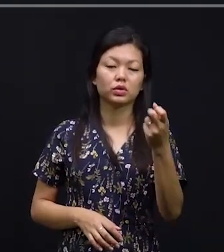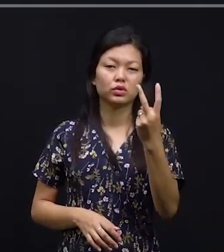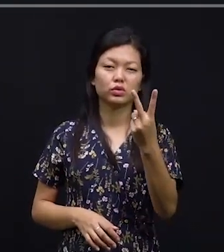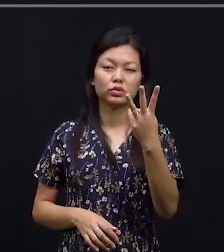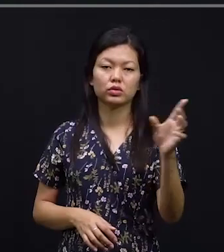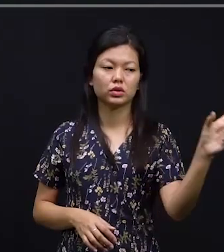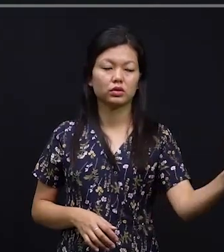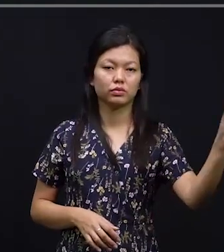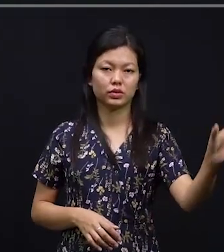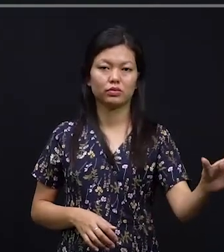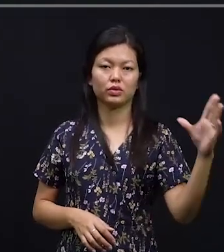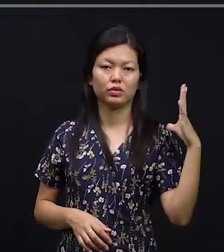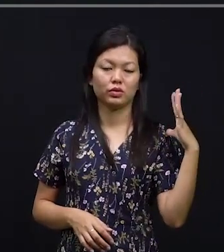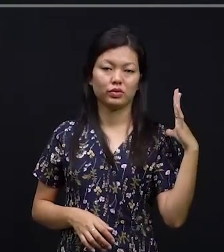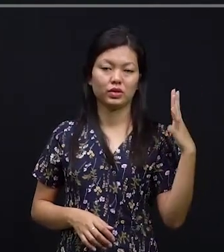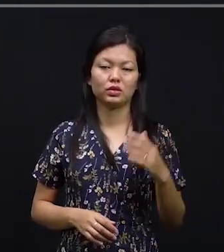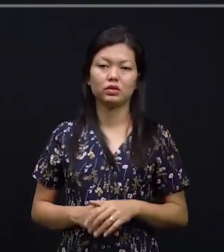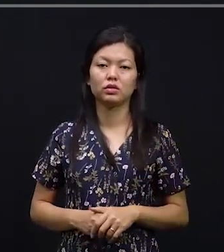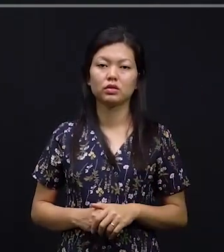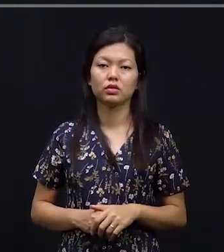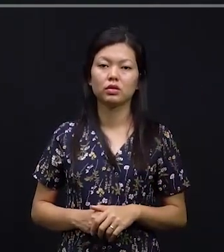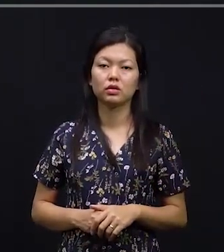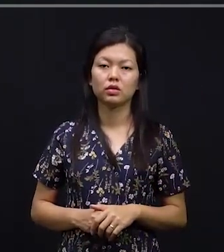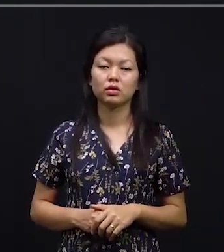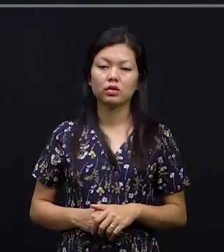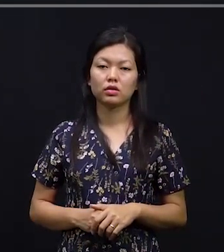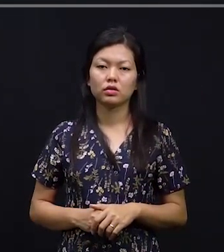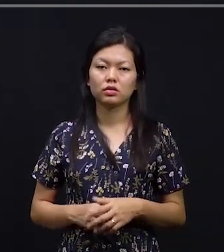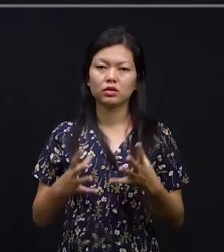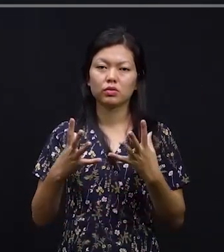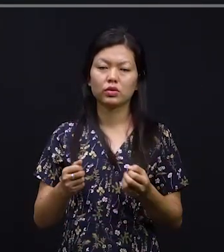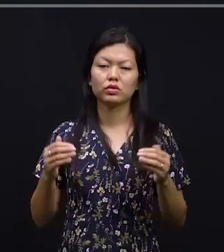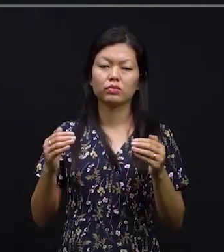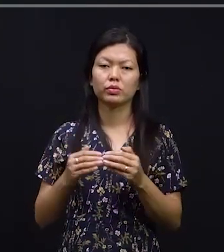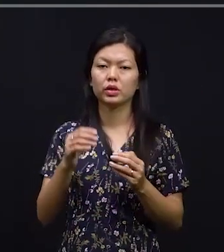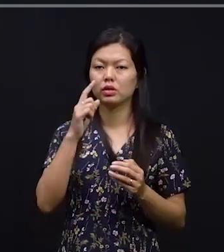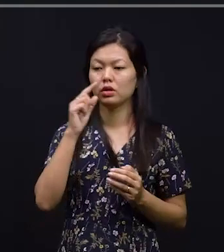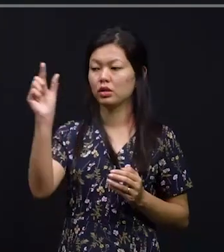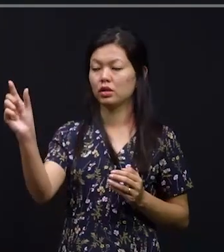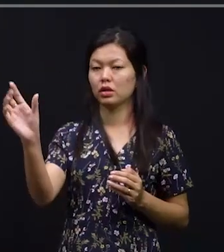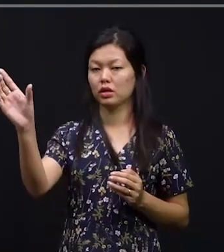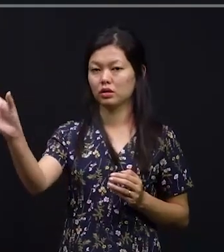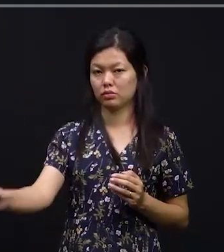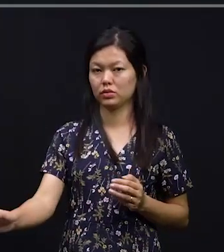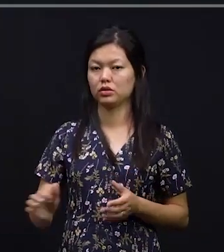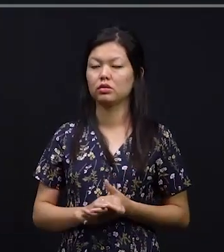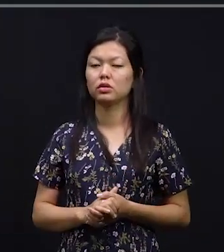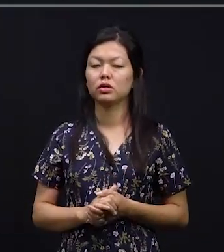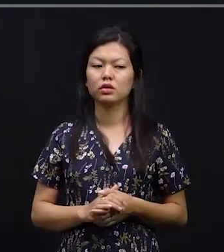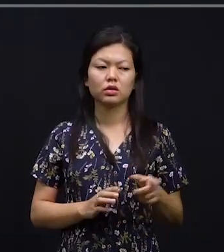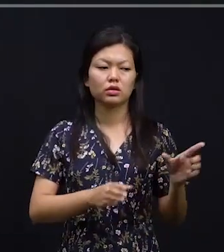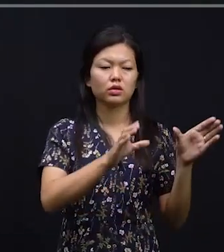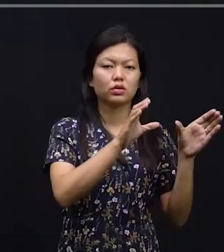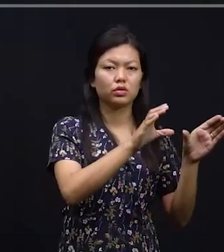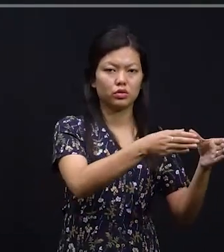gentleman, there were some group of men, okay, around 2-3 of them, and so they came in, and they were a group of people